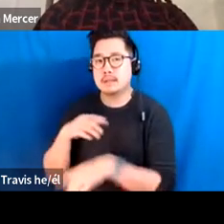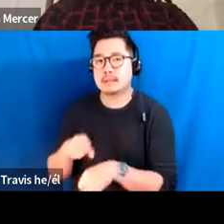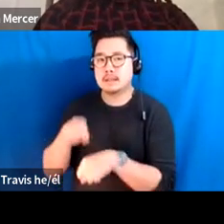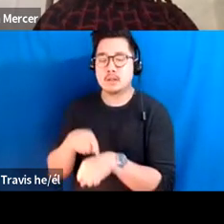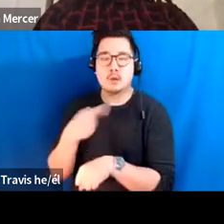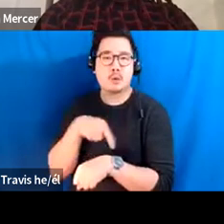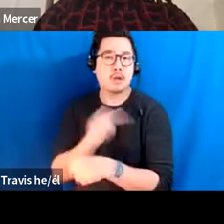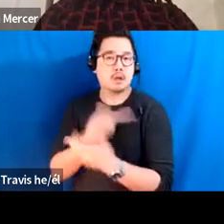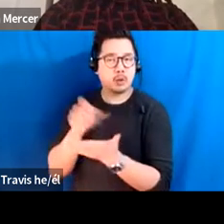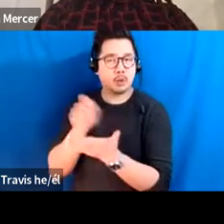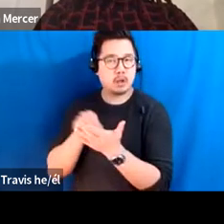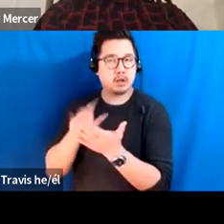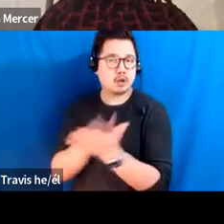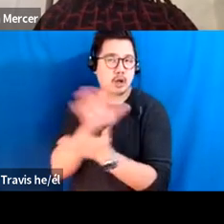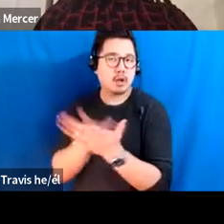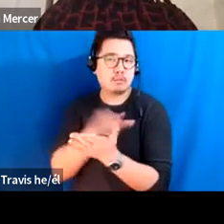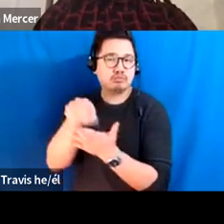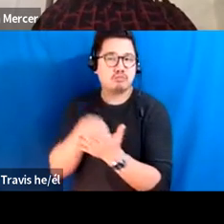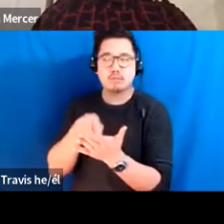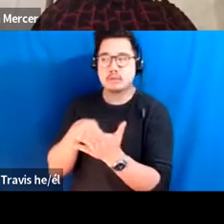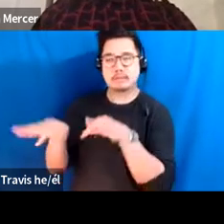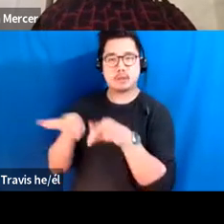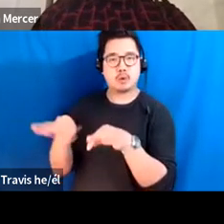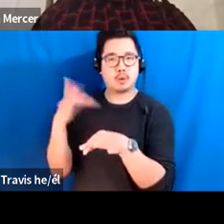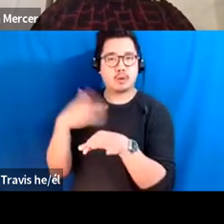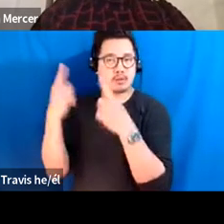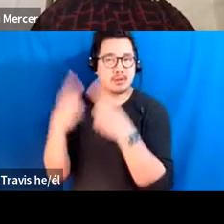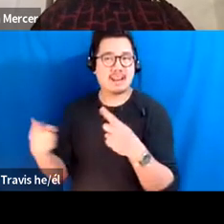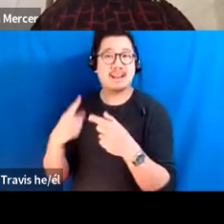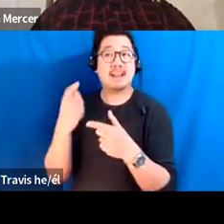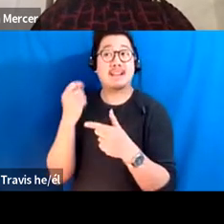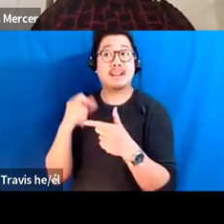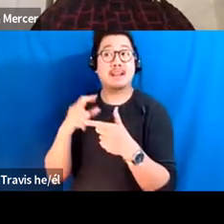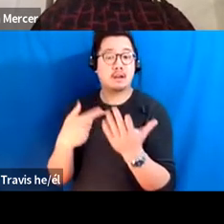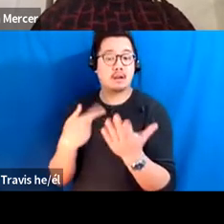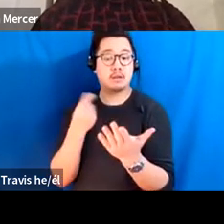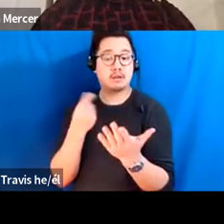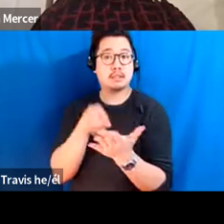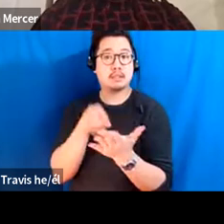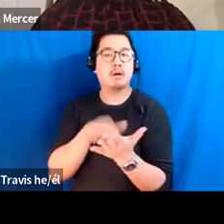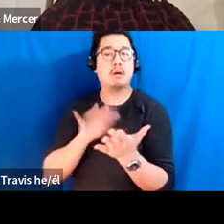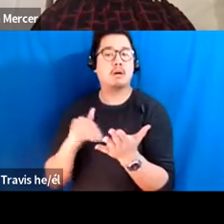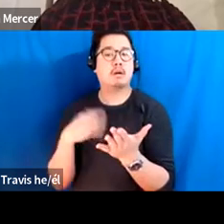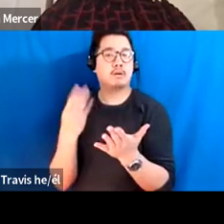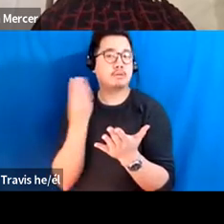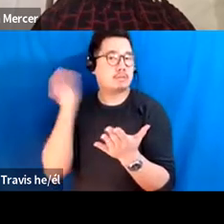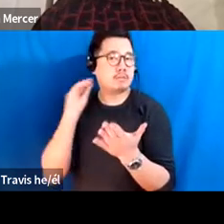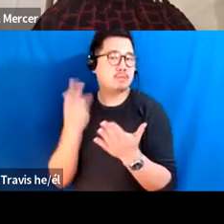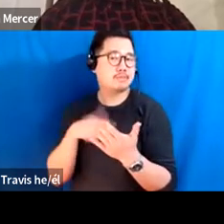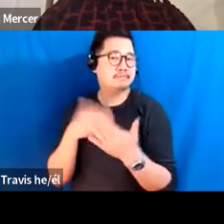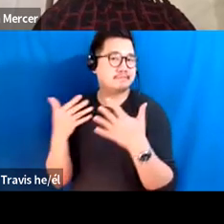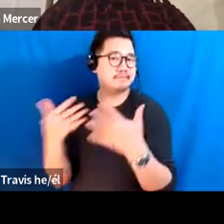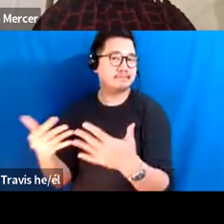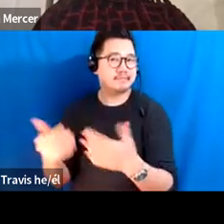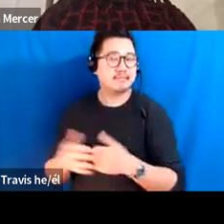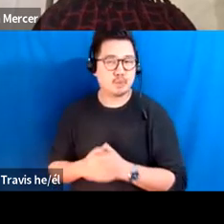where we disagreed and why and continue those conversations based on those notes going forward so we have always have a starting place to move forward so we'll continue